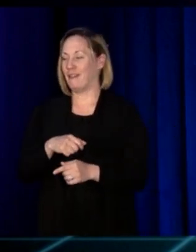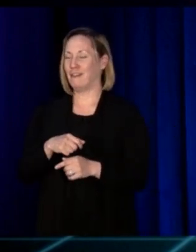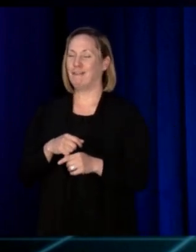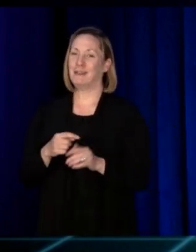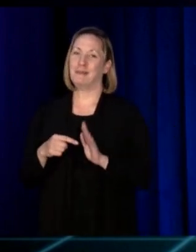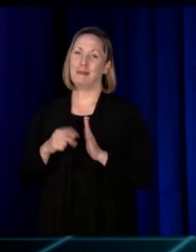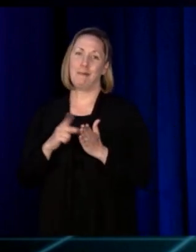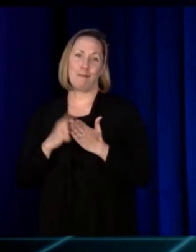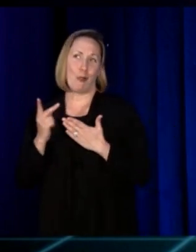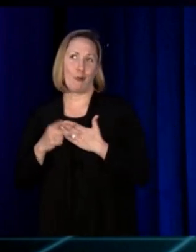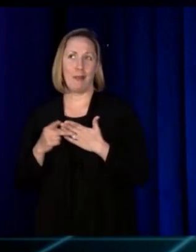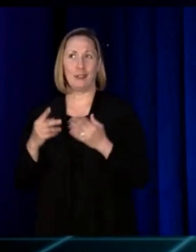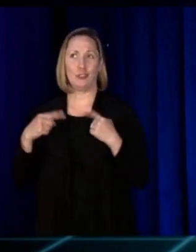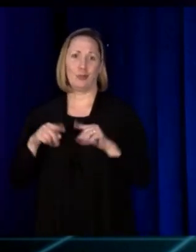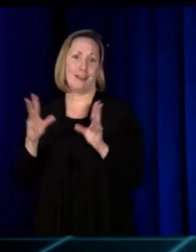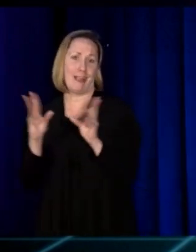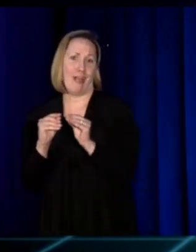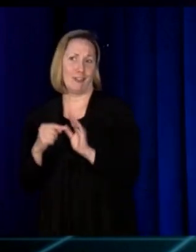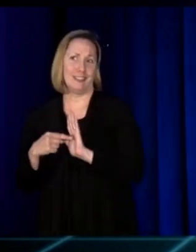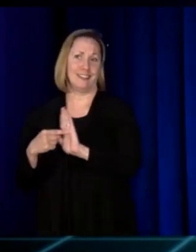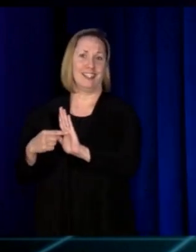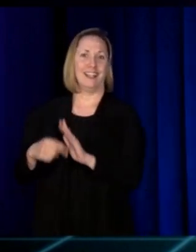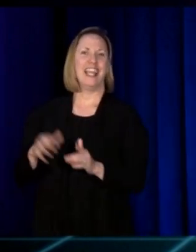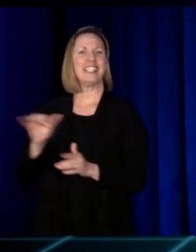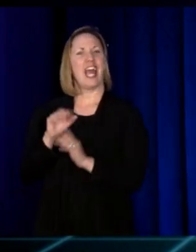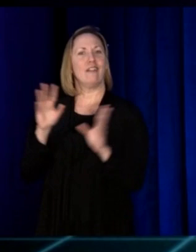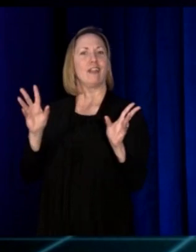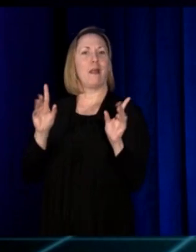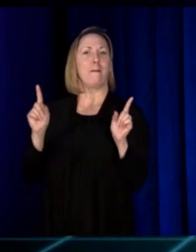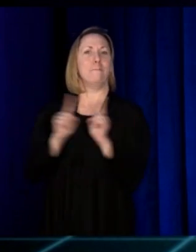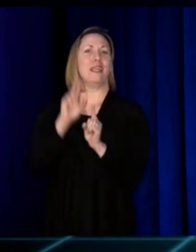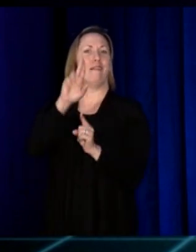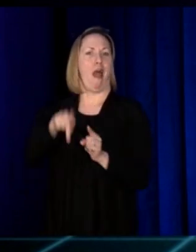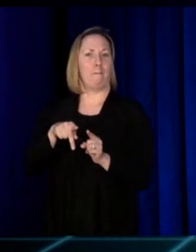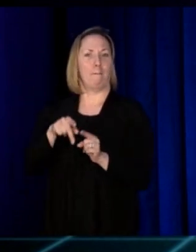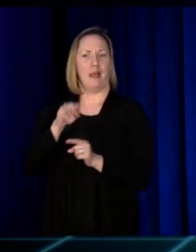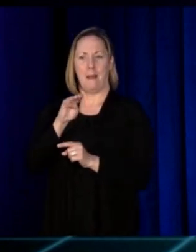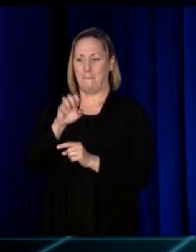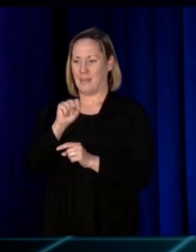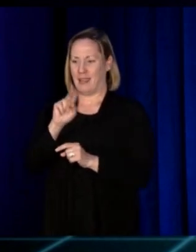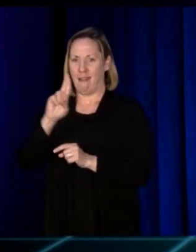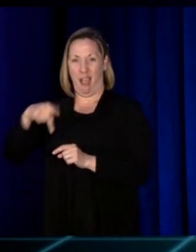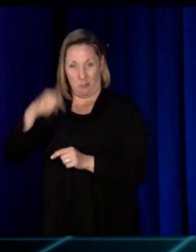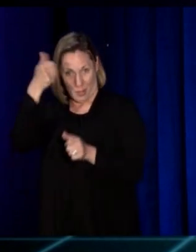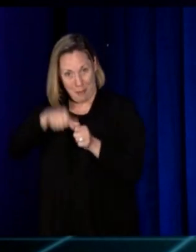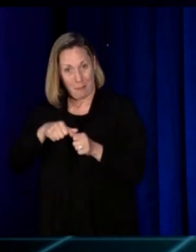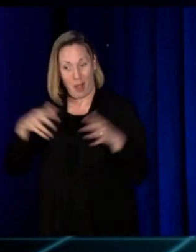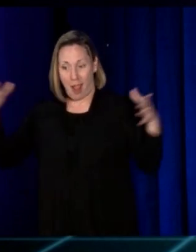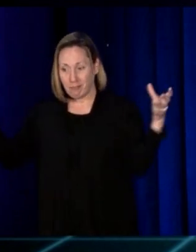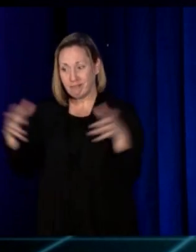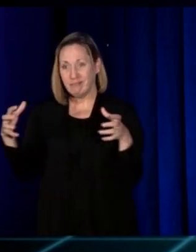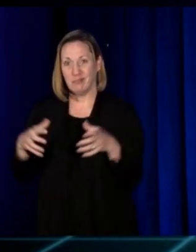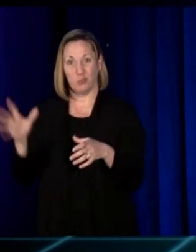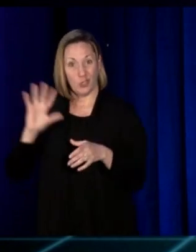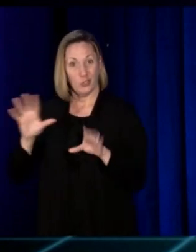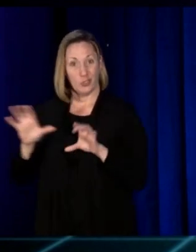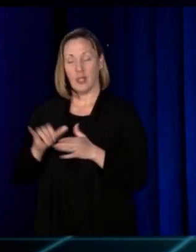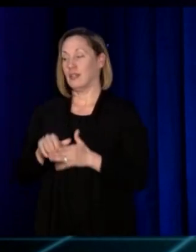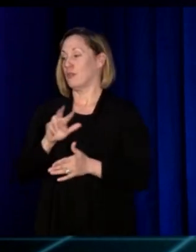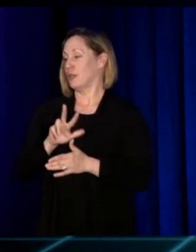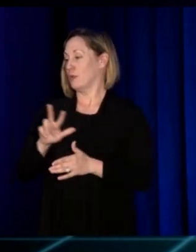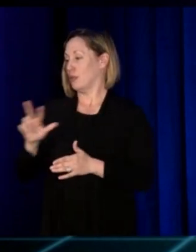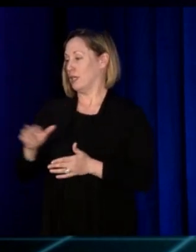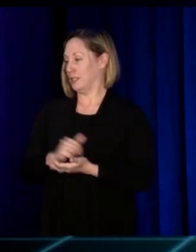conferences. It's kind of like a meetup. I used to do this all the time. Do you guys remember meetups? It was like a thing we used to do. 3,